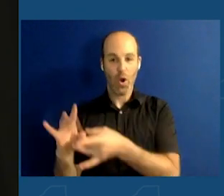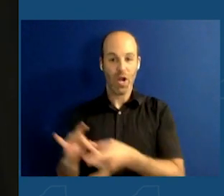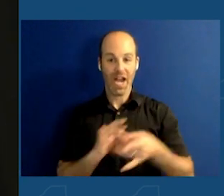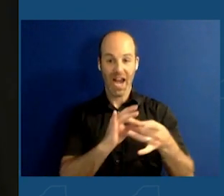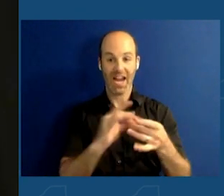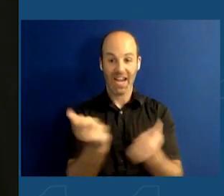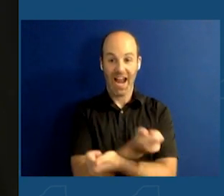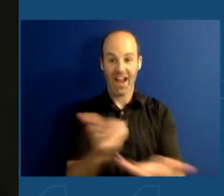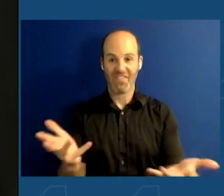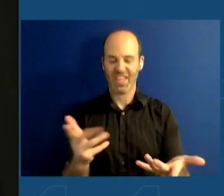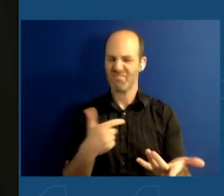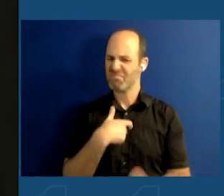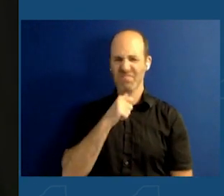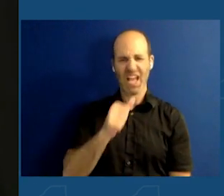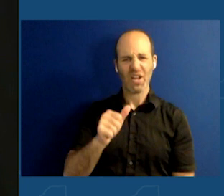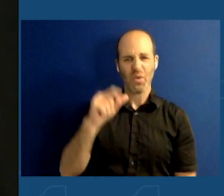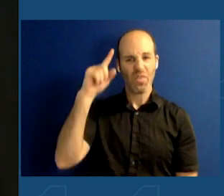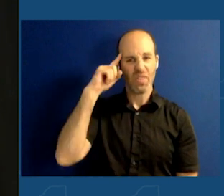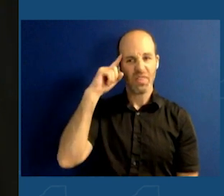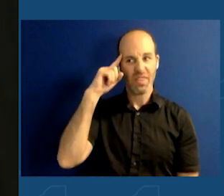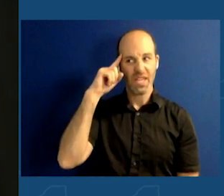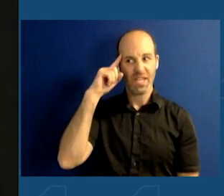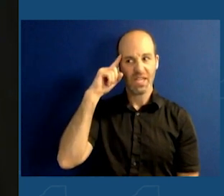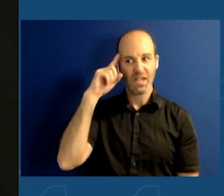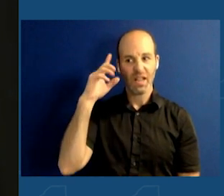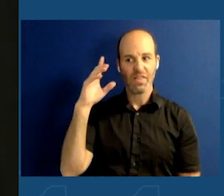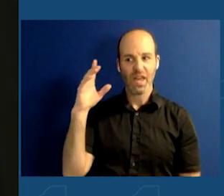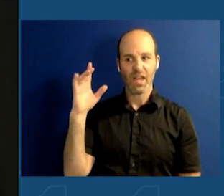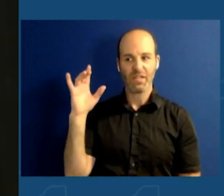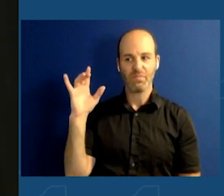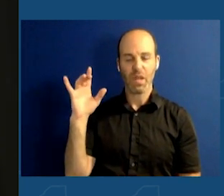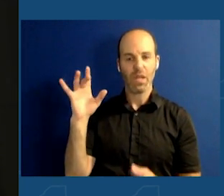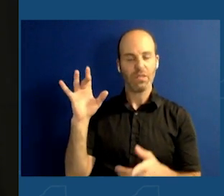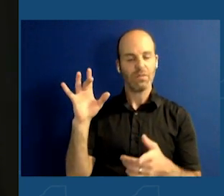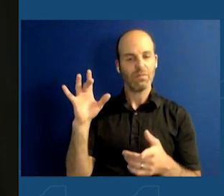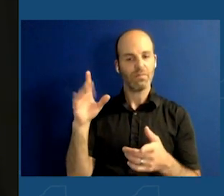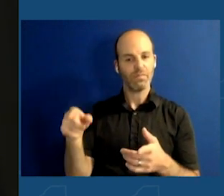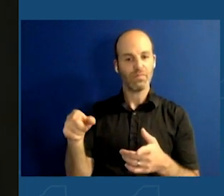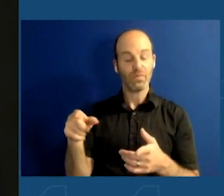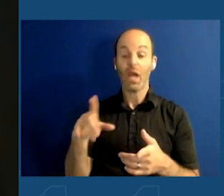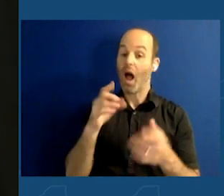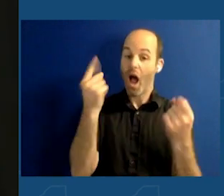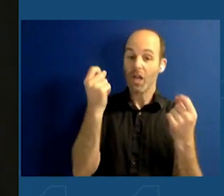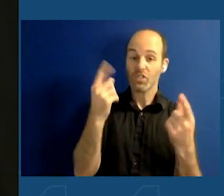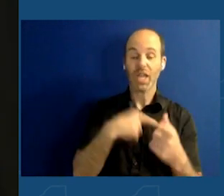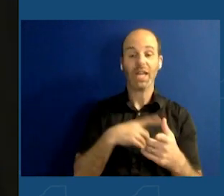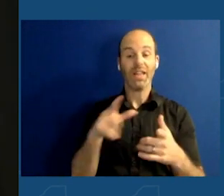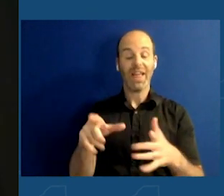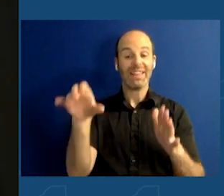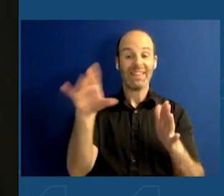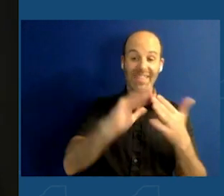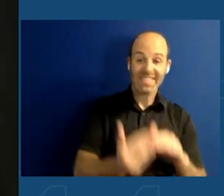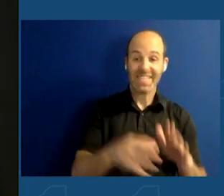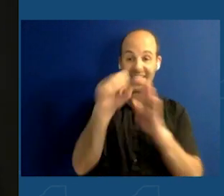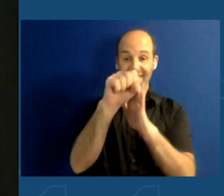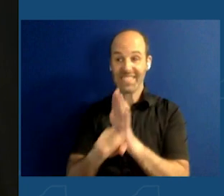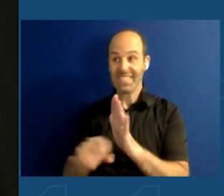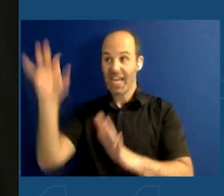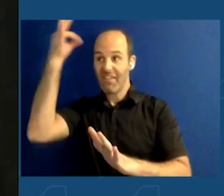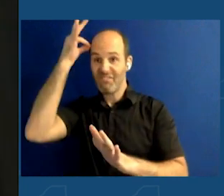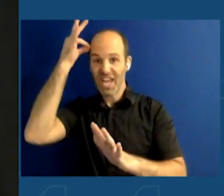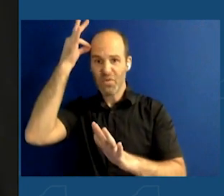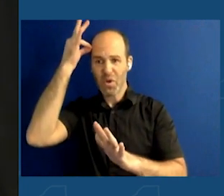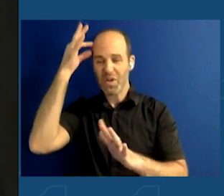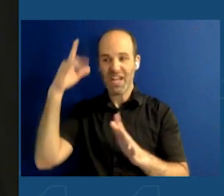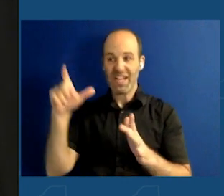that we are in alignment on the city, state, and federal level, because that is what's going to be